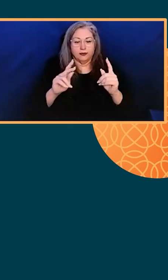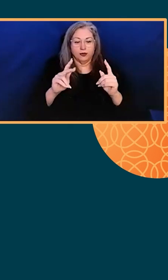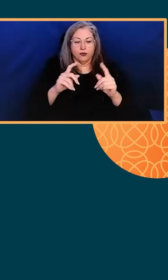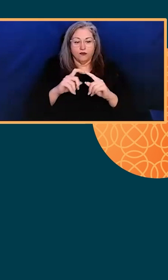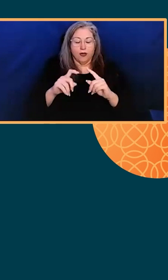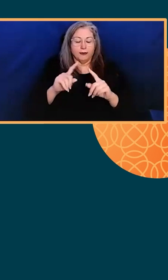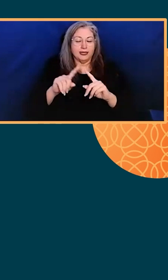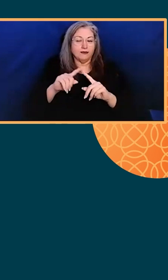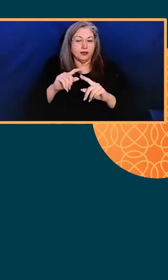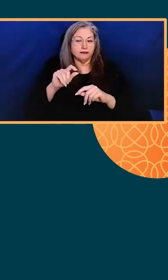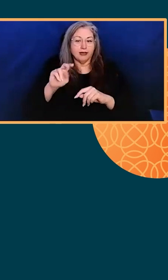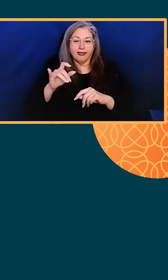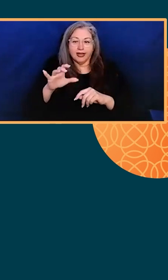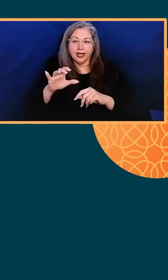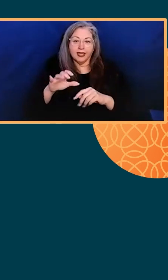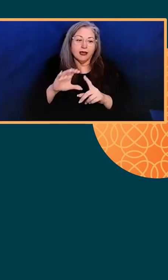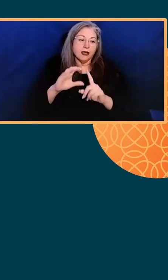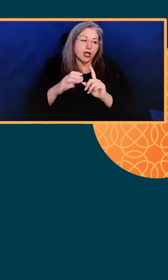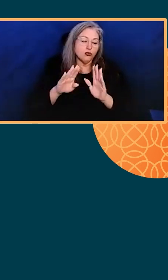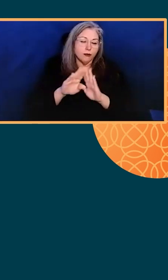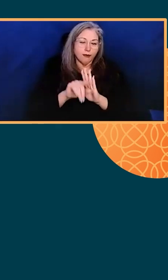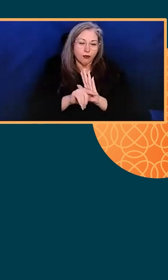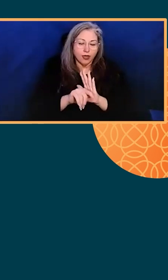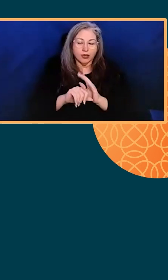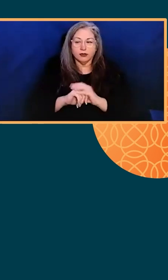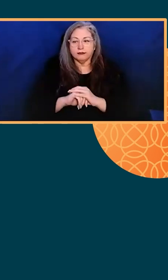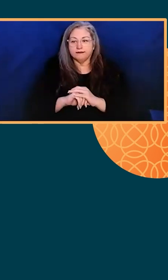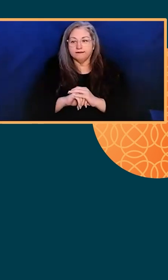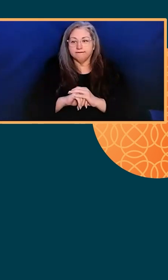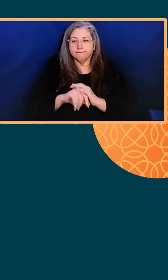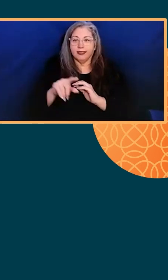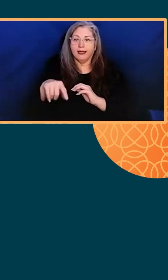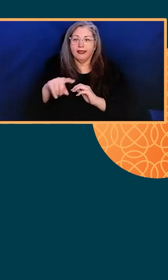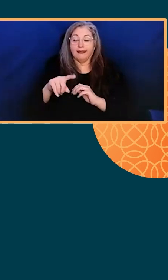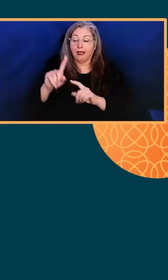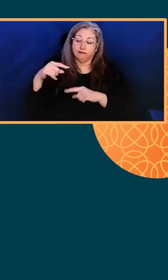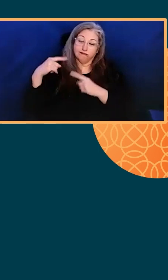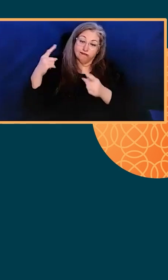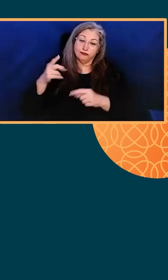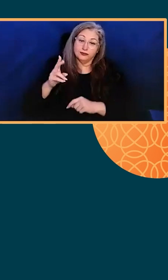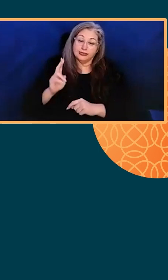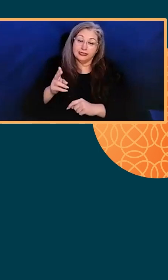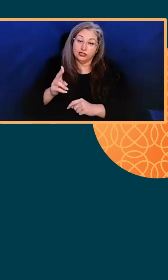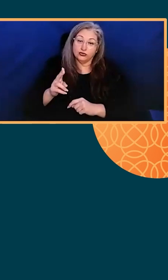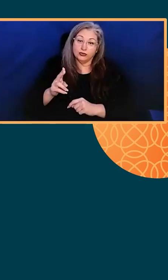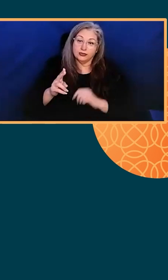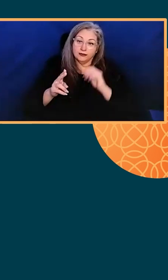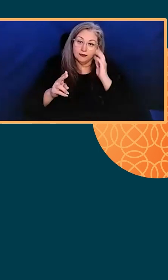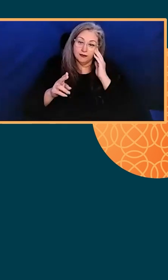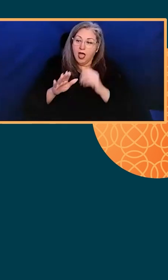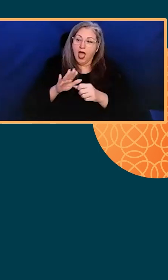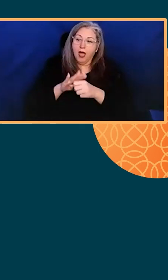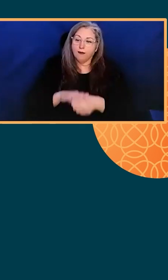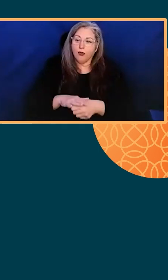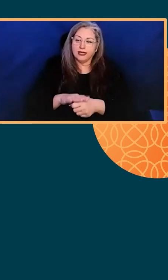ethnic backgrounds, from cultural backgrounds that have been historically oppressed in more